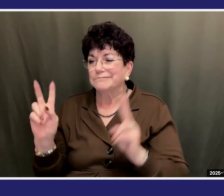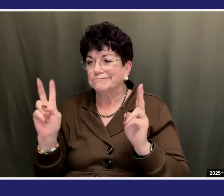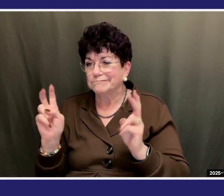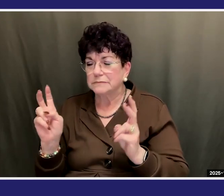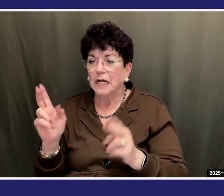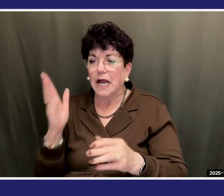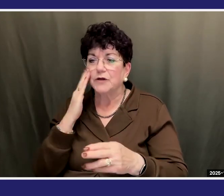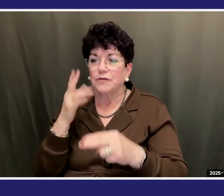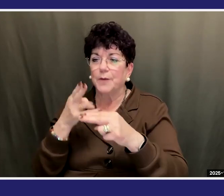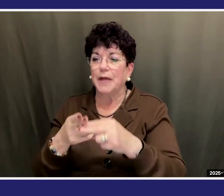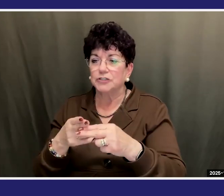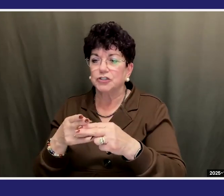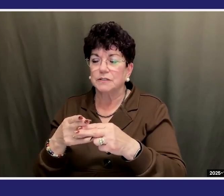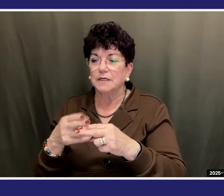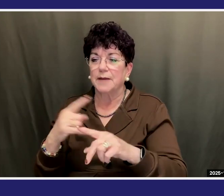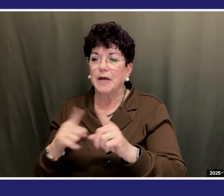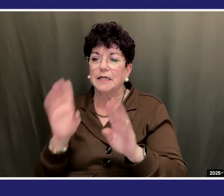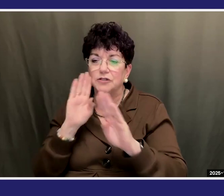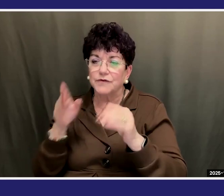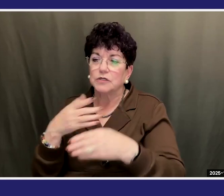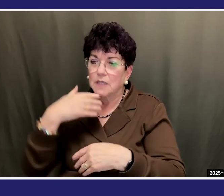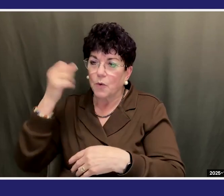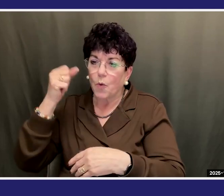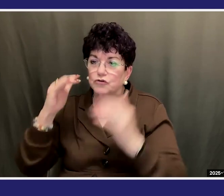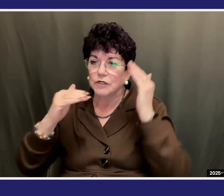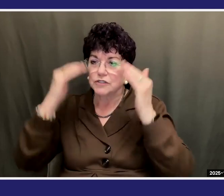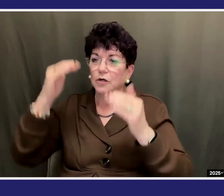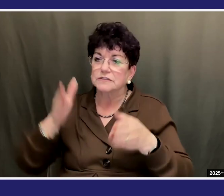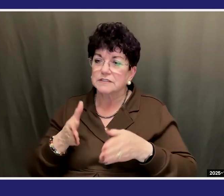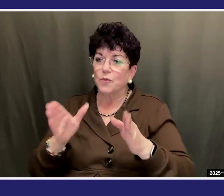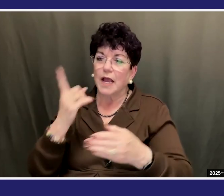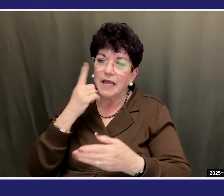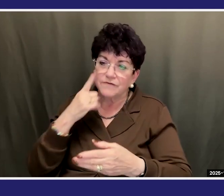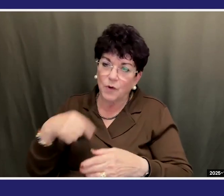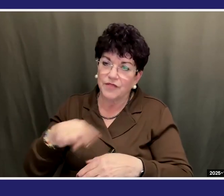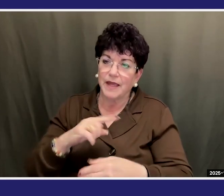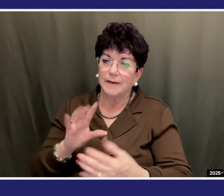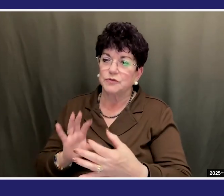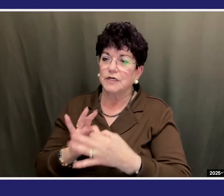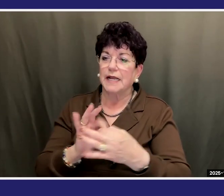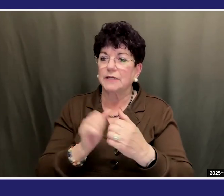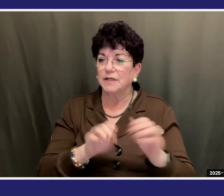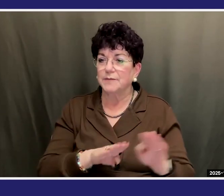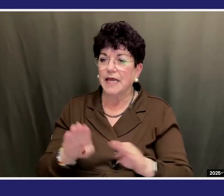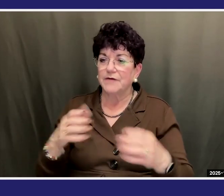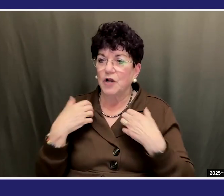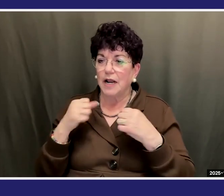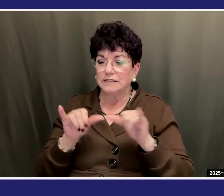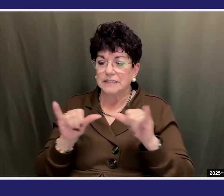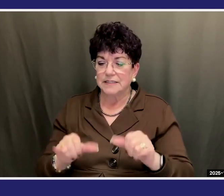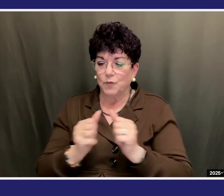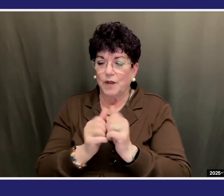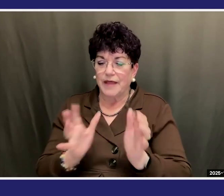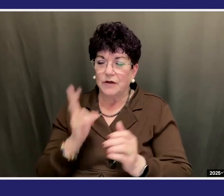but more specifically focusing on older adults as a way for them to have a connection to the behavioral health system without necessarily